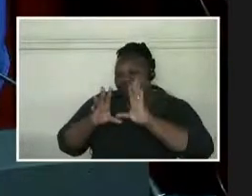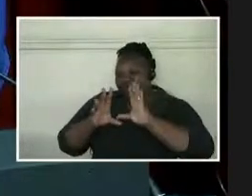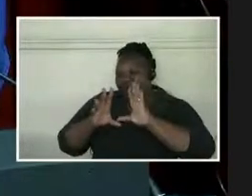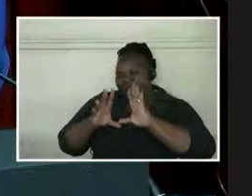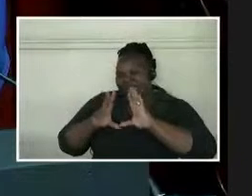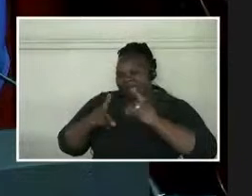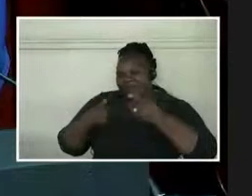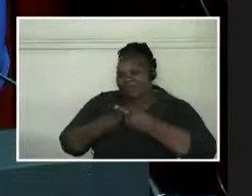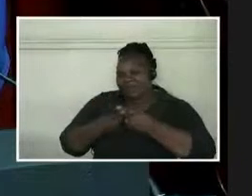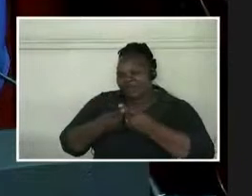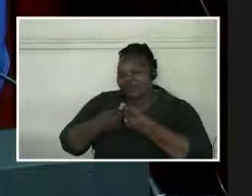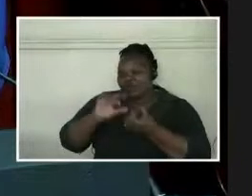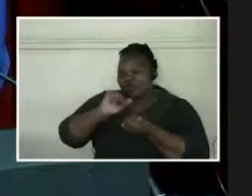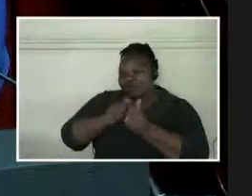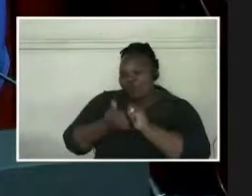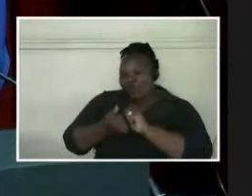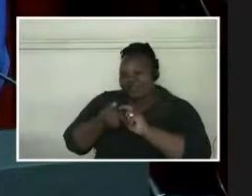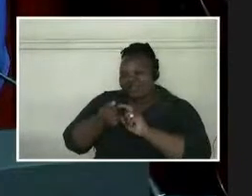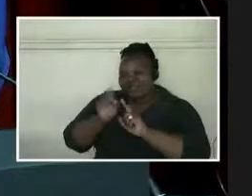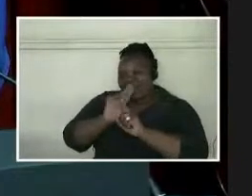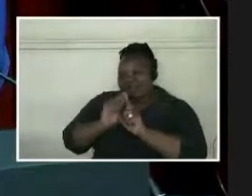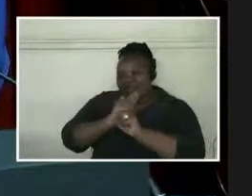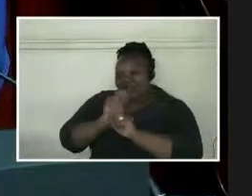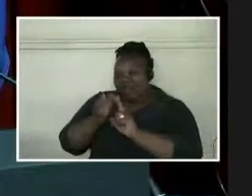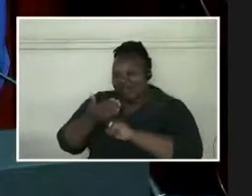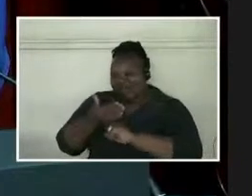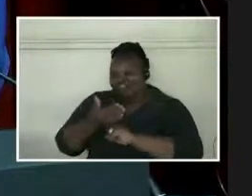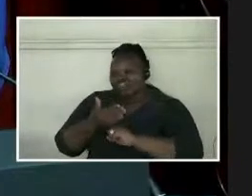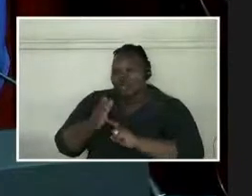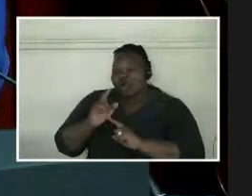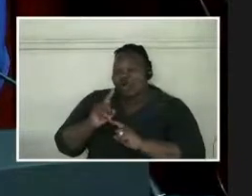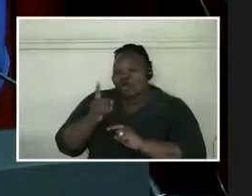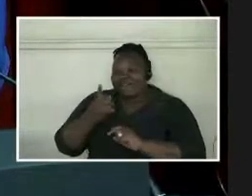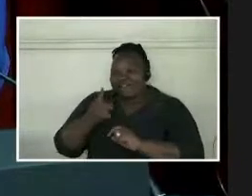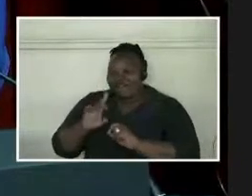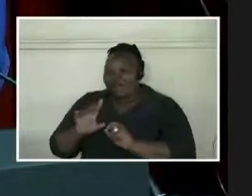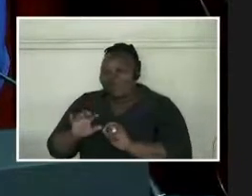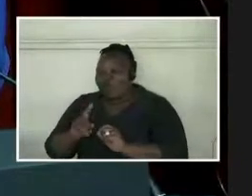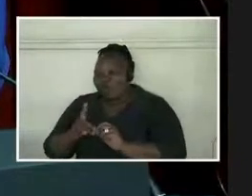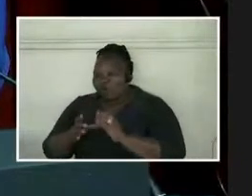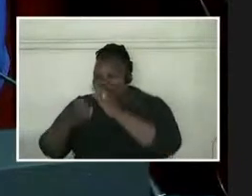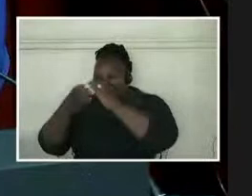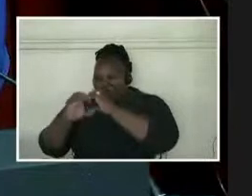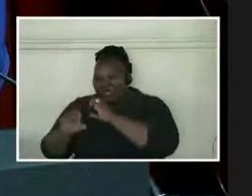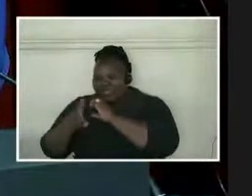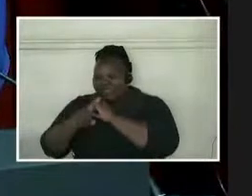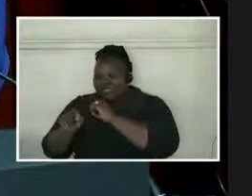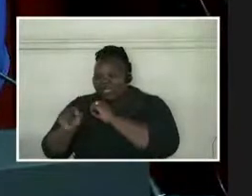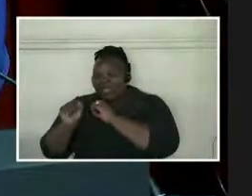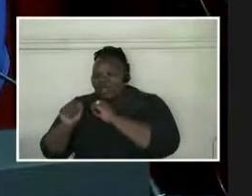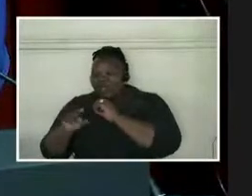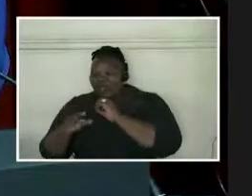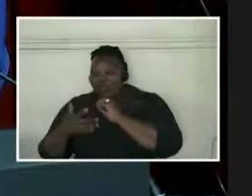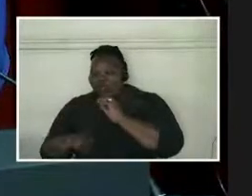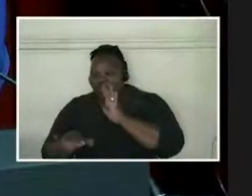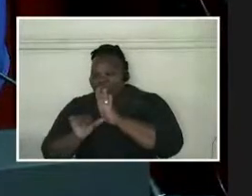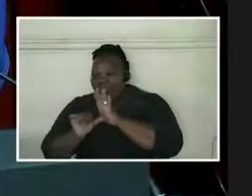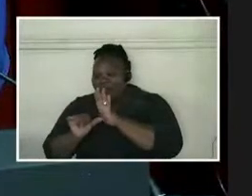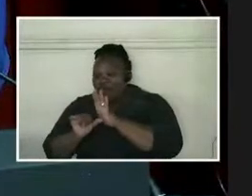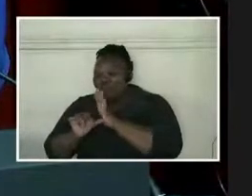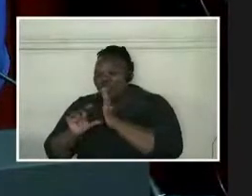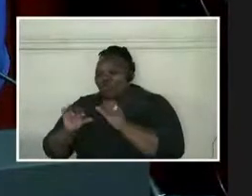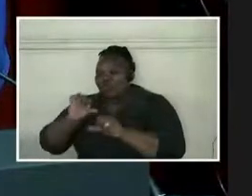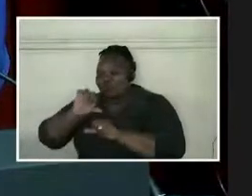sports arts and culture the committee acknowledged department for maintaining the focus on its key mandate being social